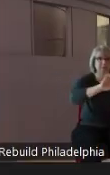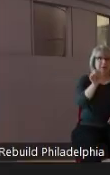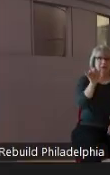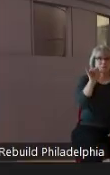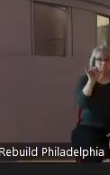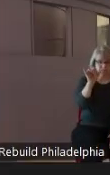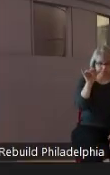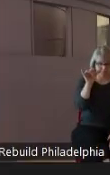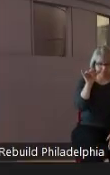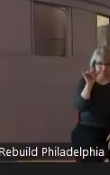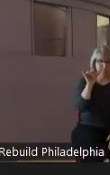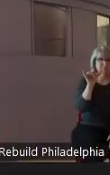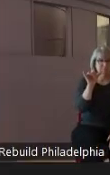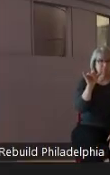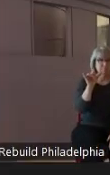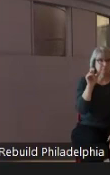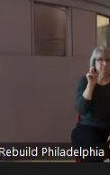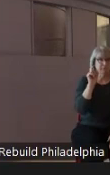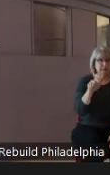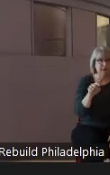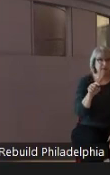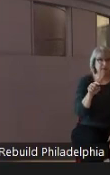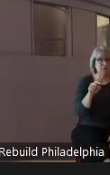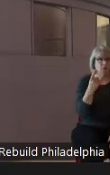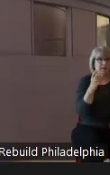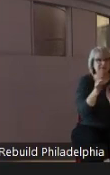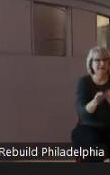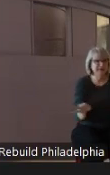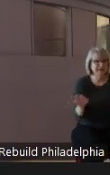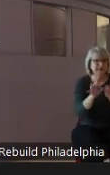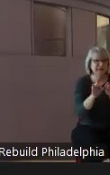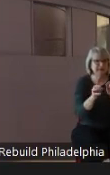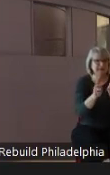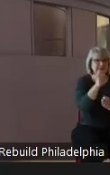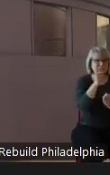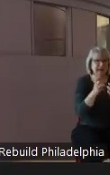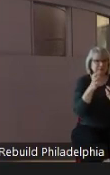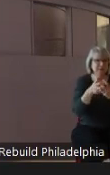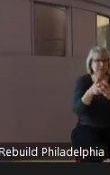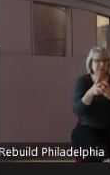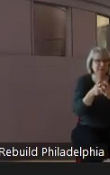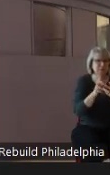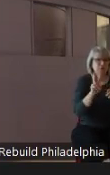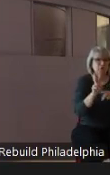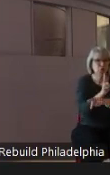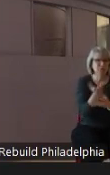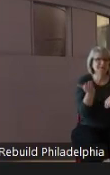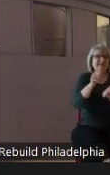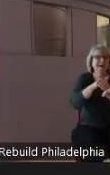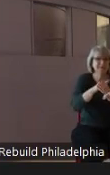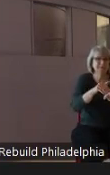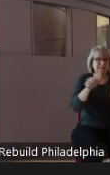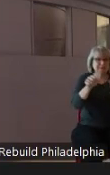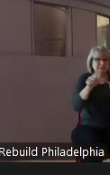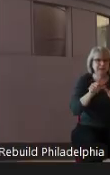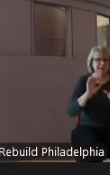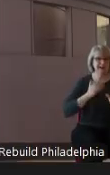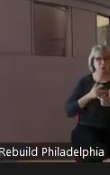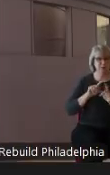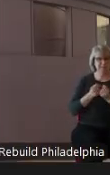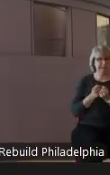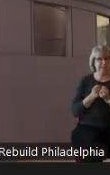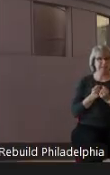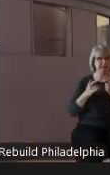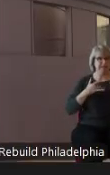the plan. This is one of the key adaptive reuse spaces that our team is most excited about.